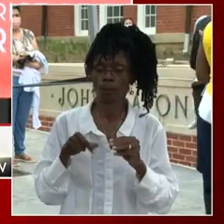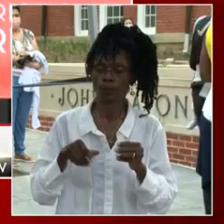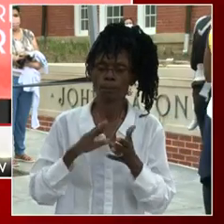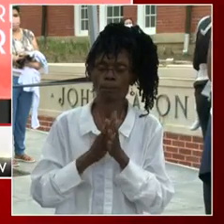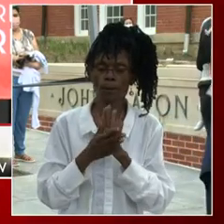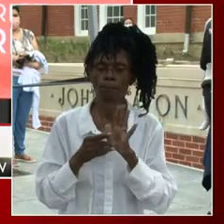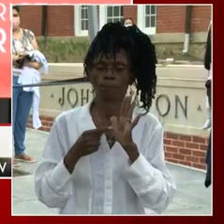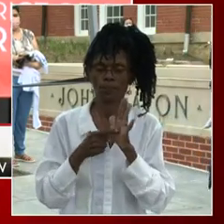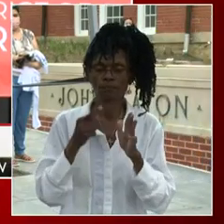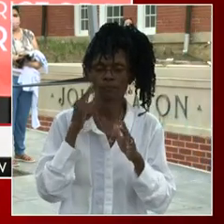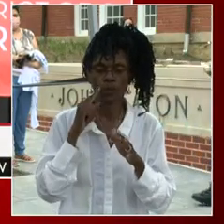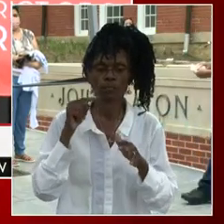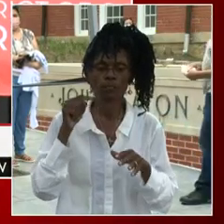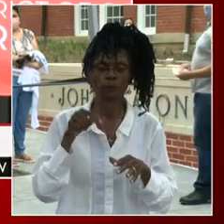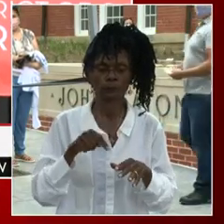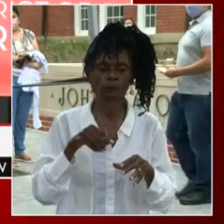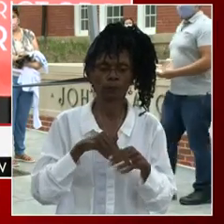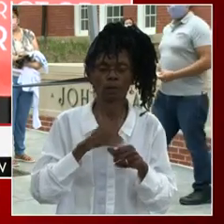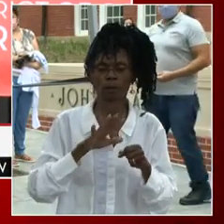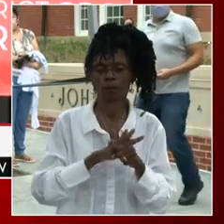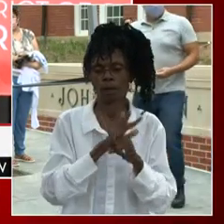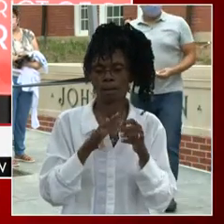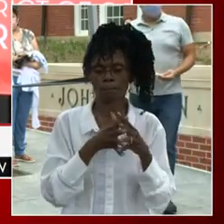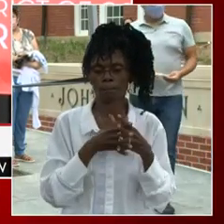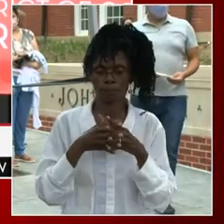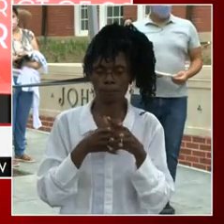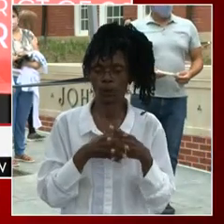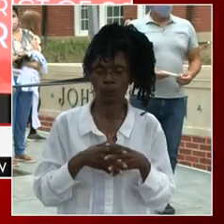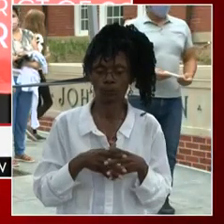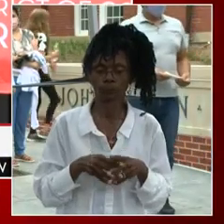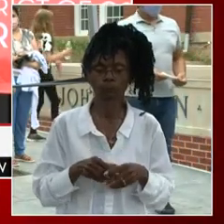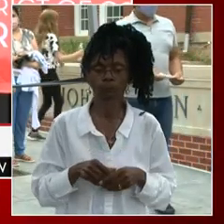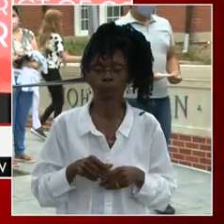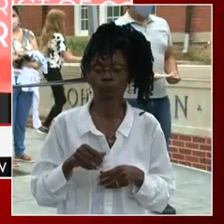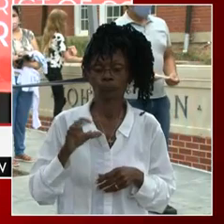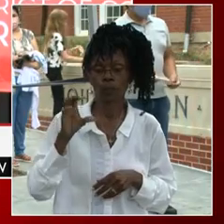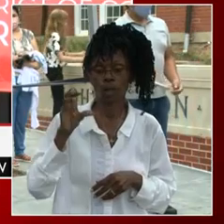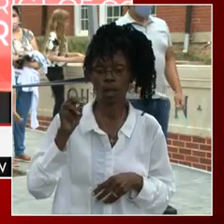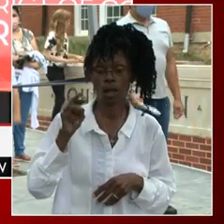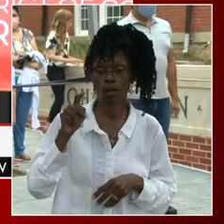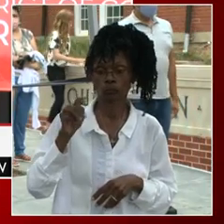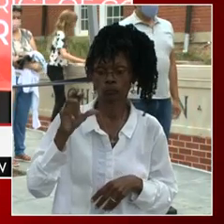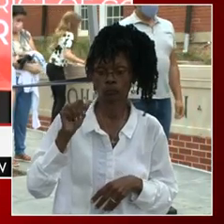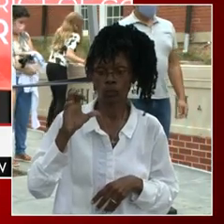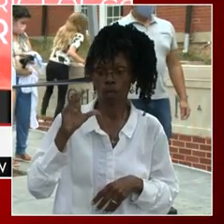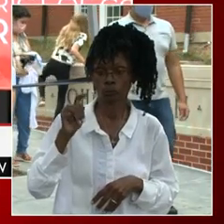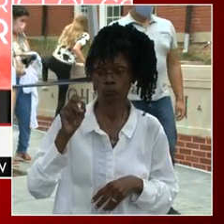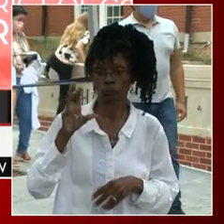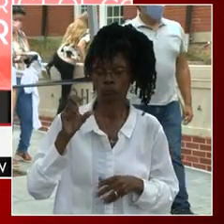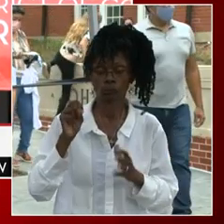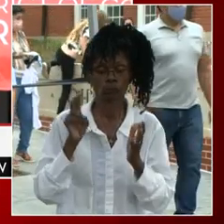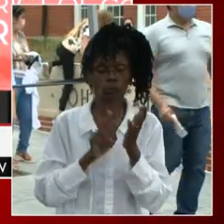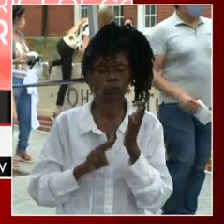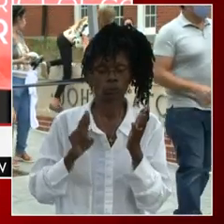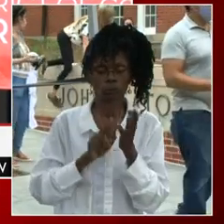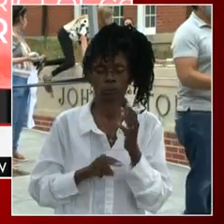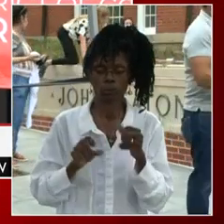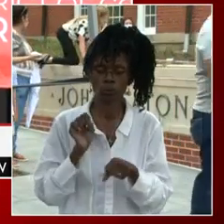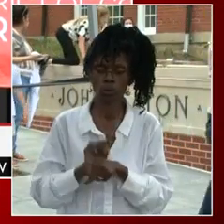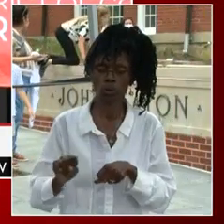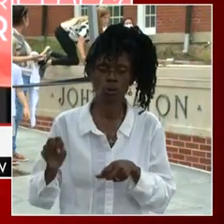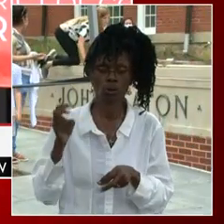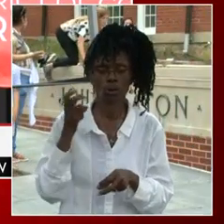contractor, GCS Siegel, Grunley Joint Venture, for your hard work on this beautiful facility. Mayor